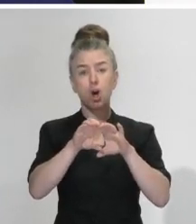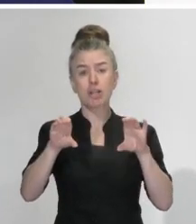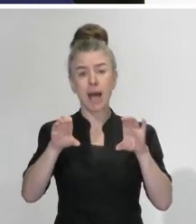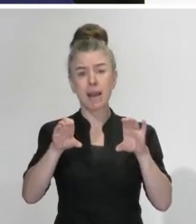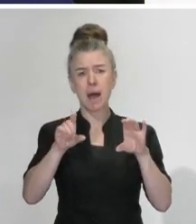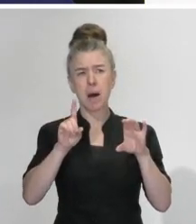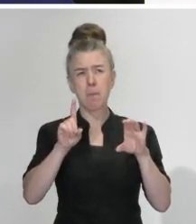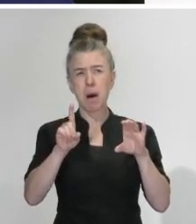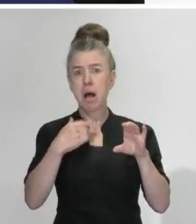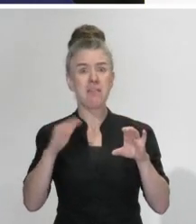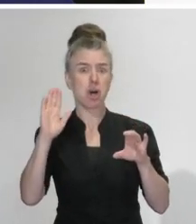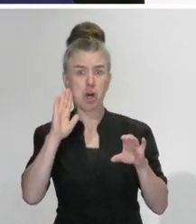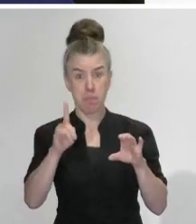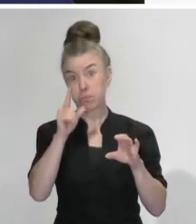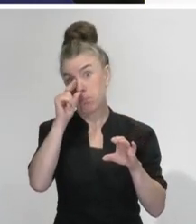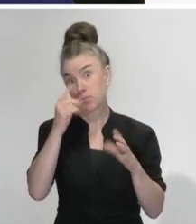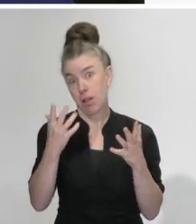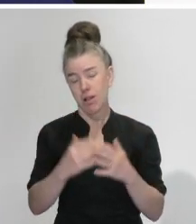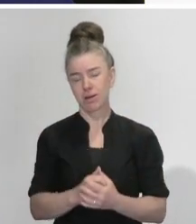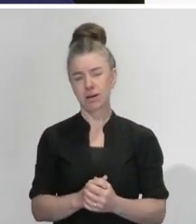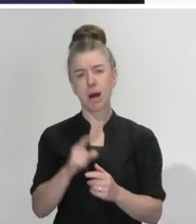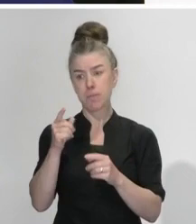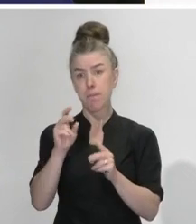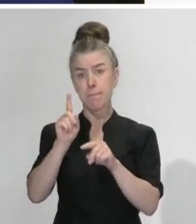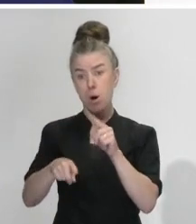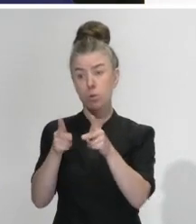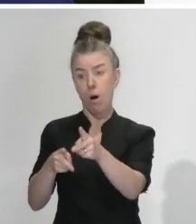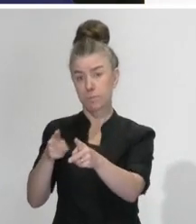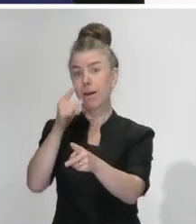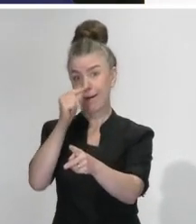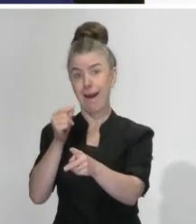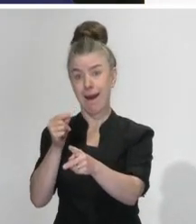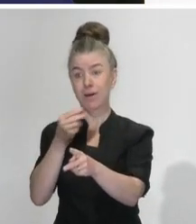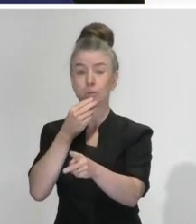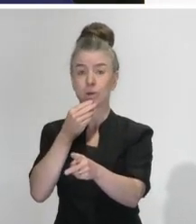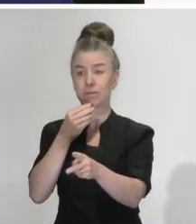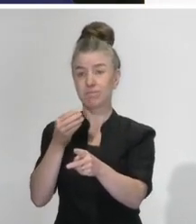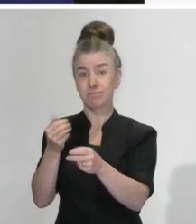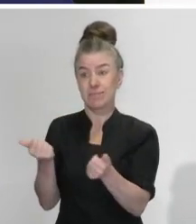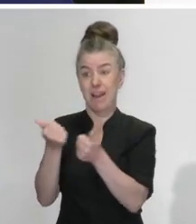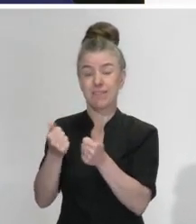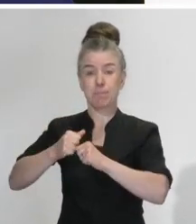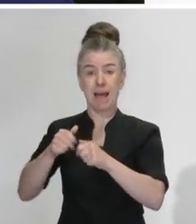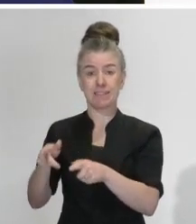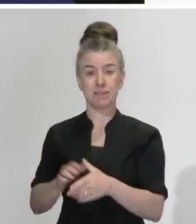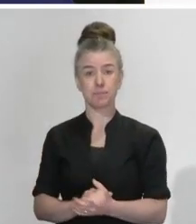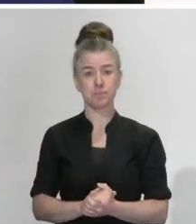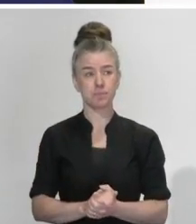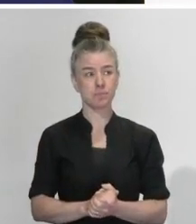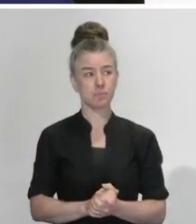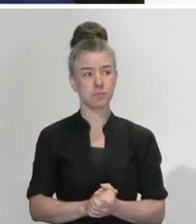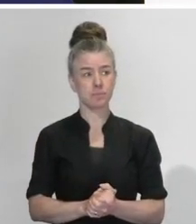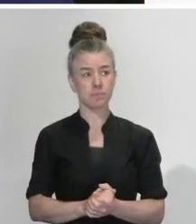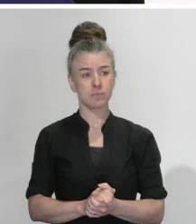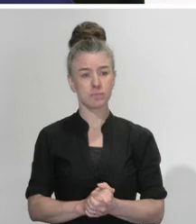using shipping containers. How many of those would you look at using if you did kind of move into those types of makeshift hospital spaces or hospital beds?